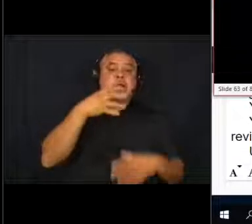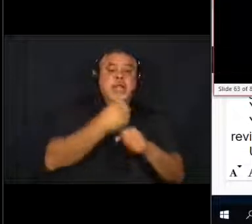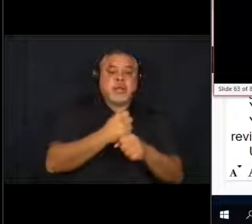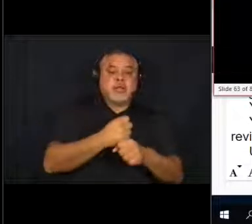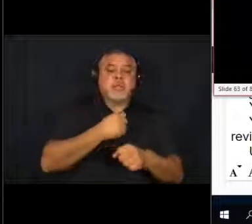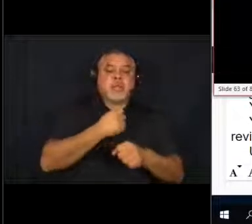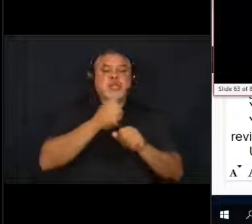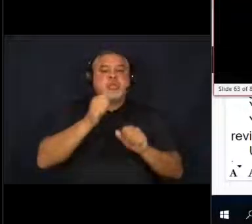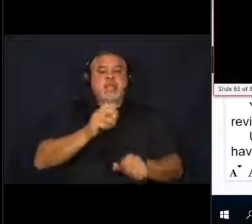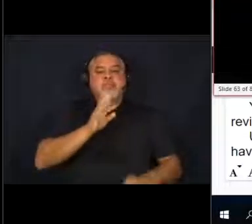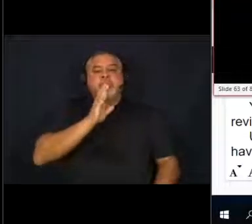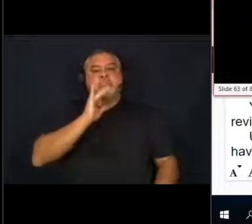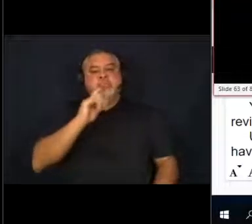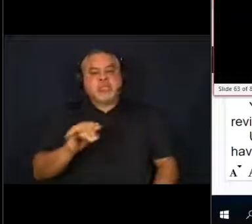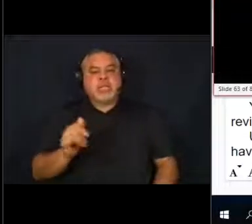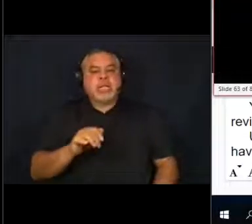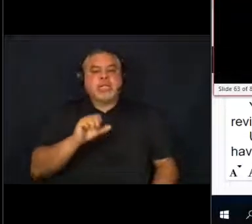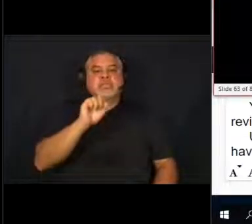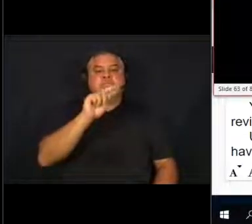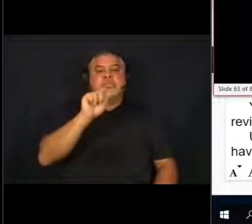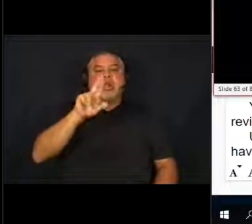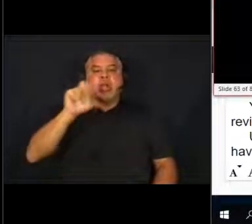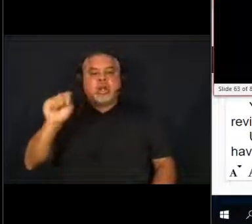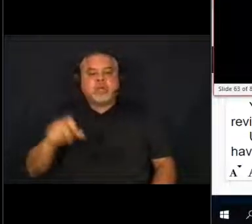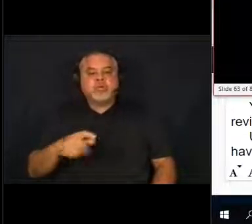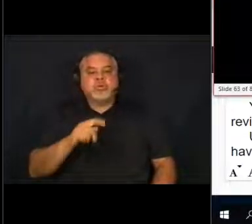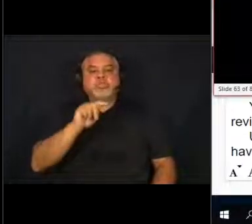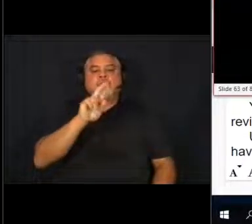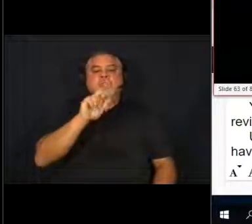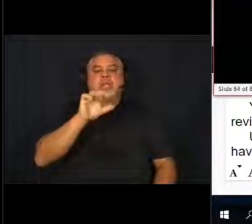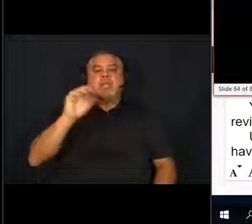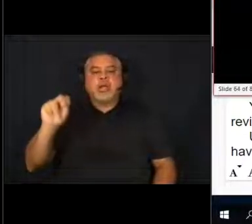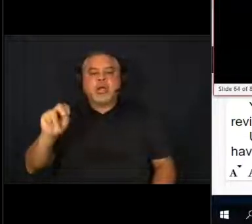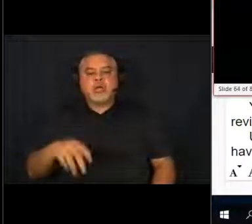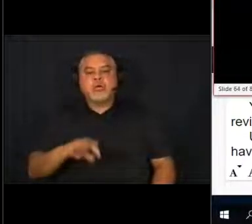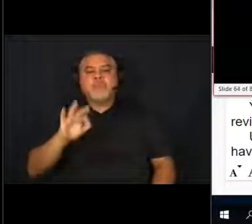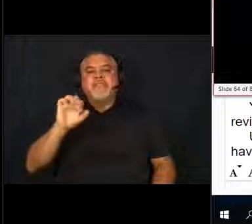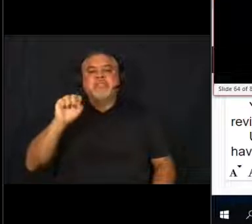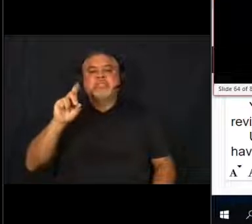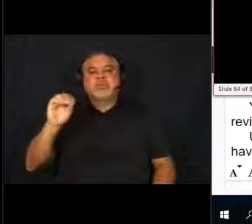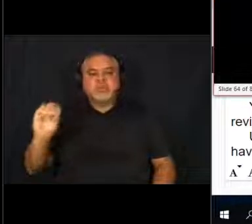pronounceable, like STARS or TRACON or FISDO.